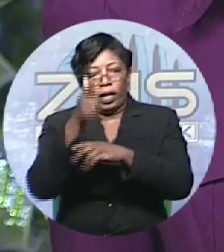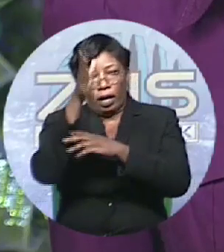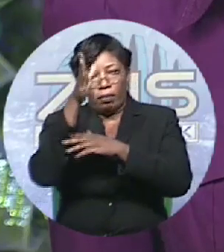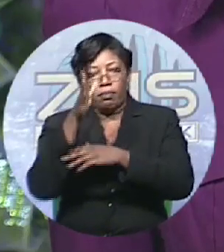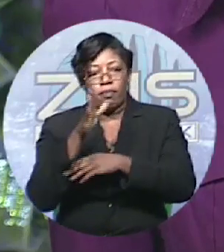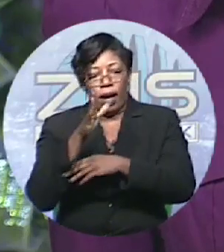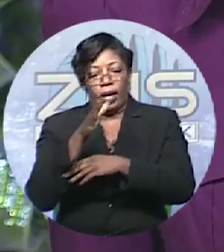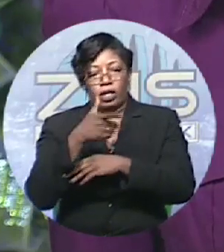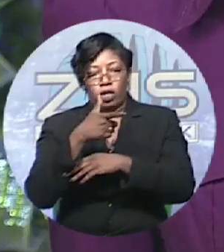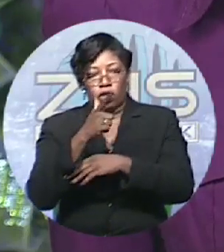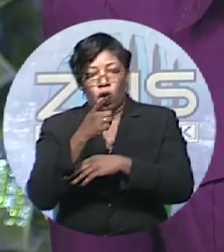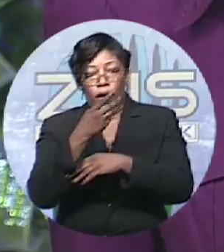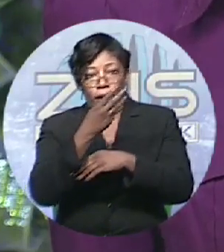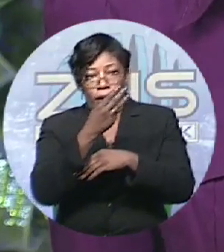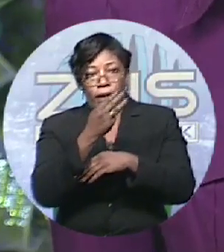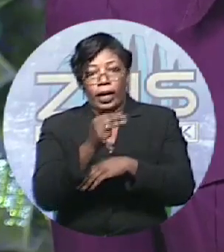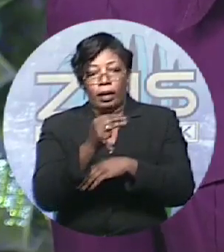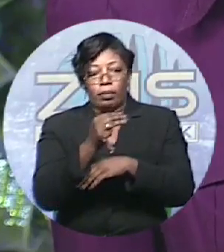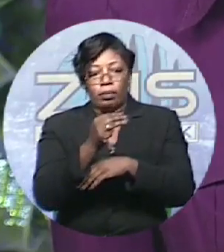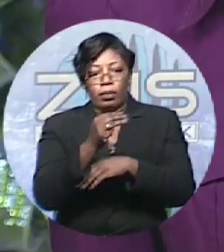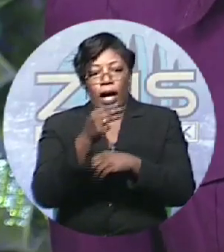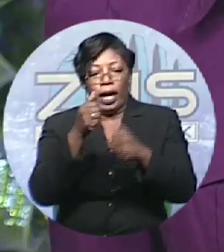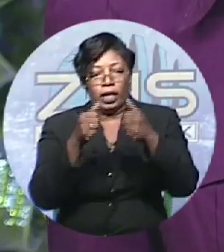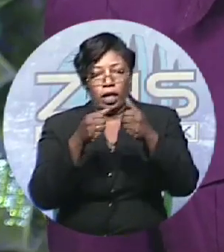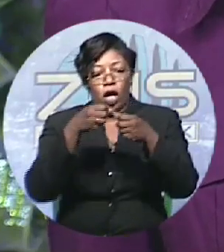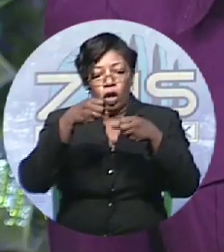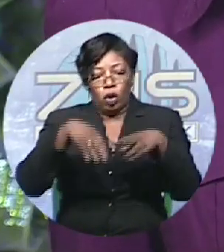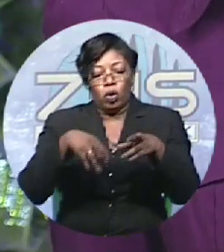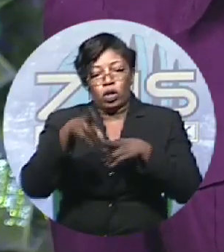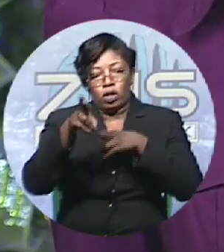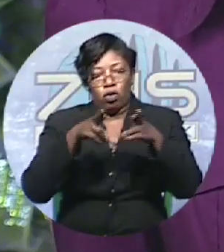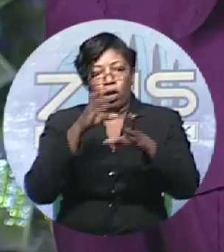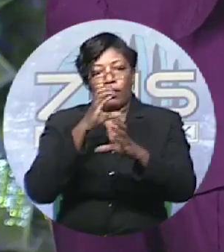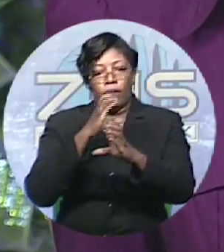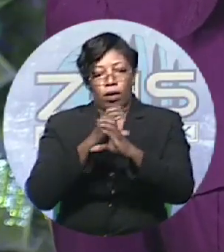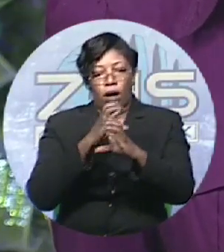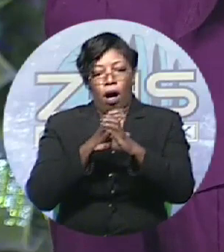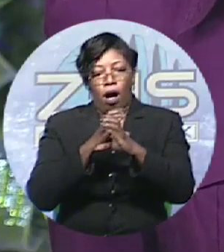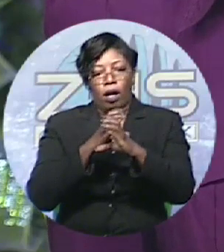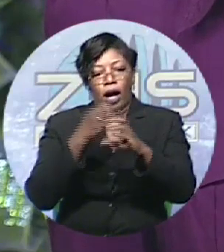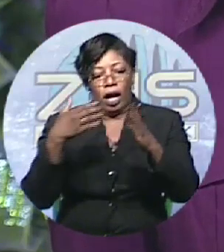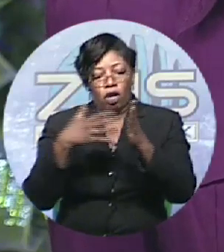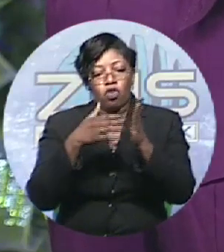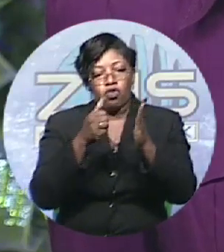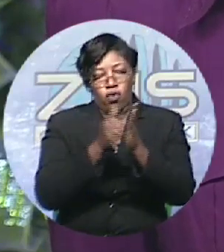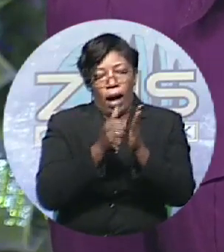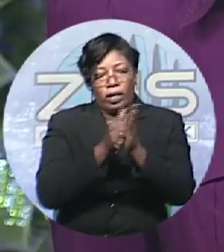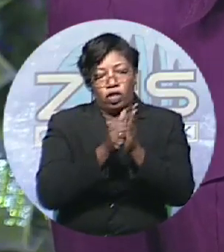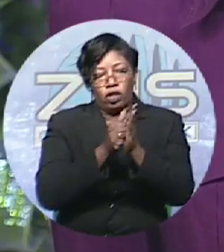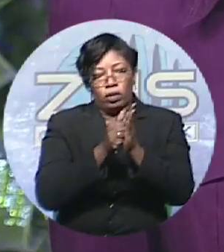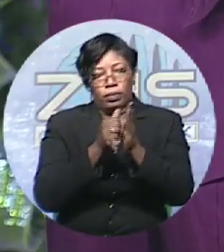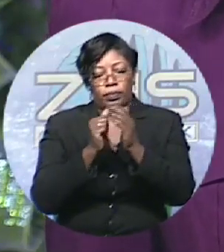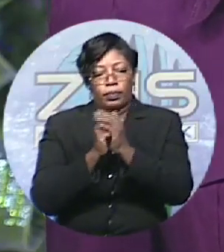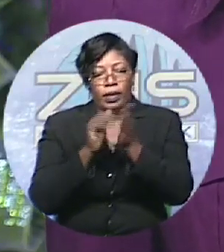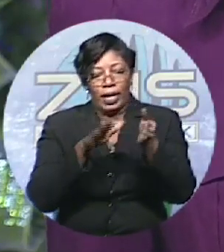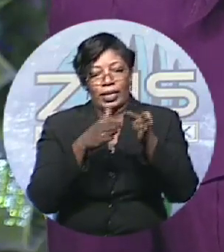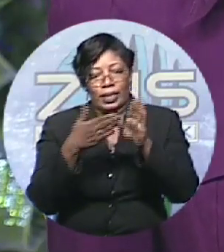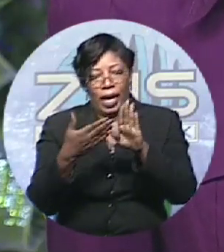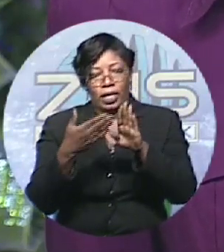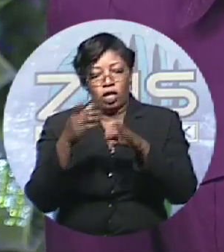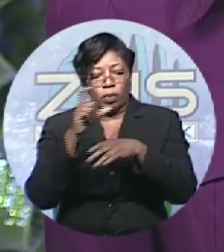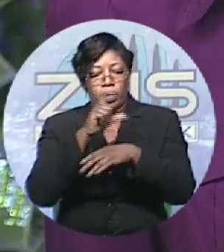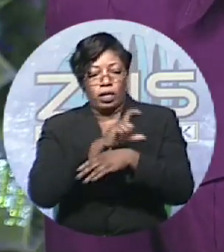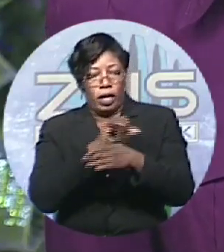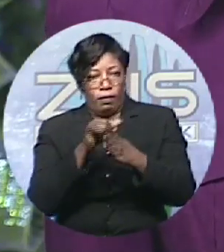he apparently lost control of the vehicle and crashed. Investigations continue. Meantime, an American man is being questioned by